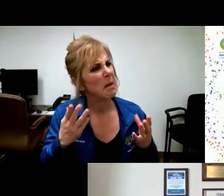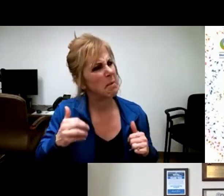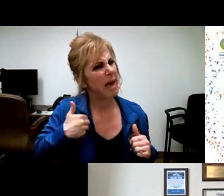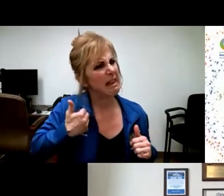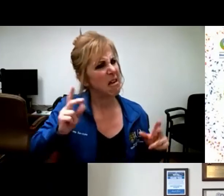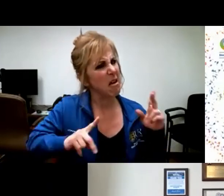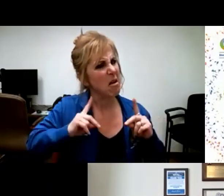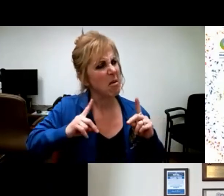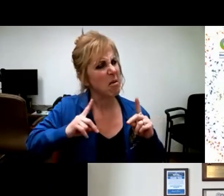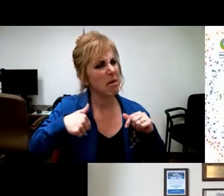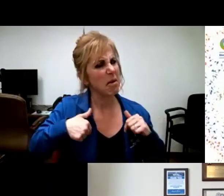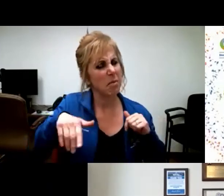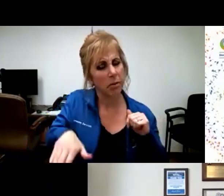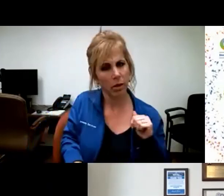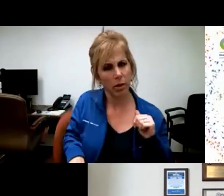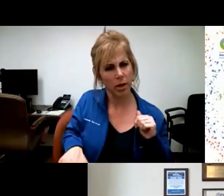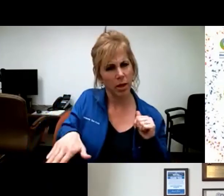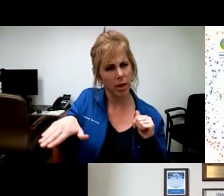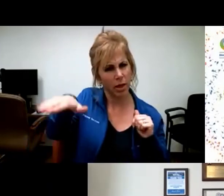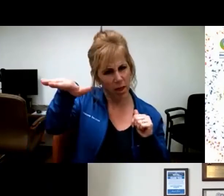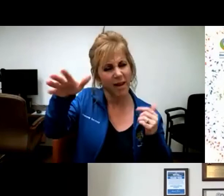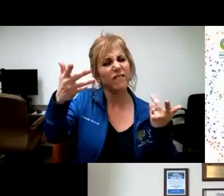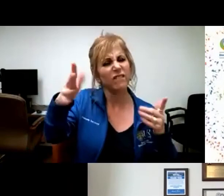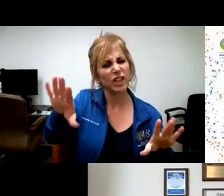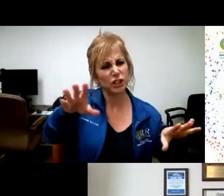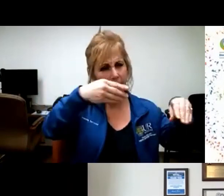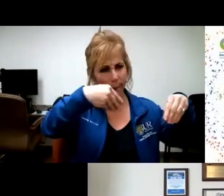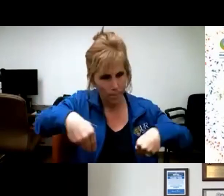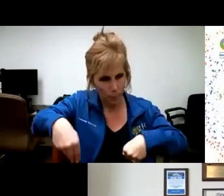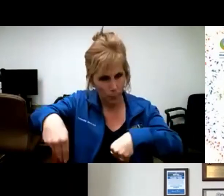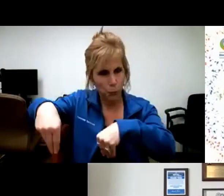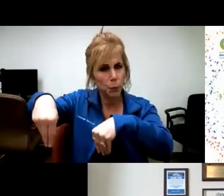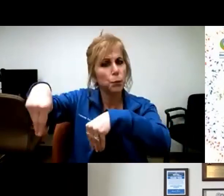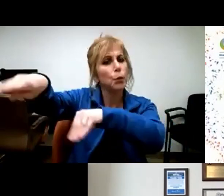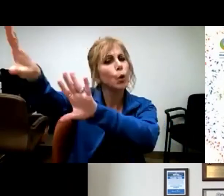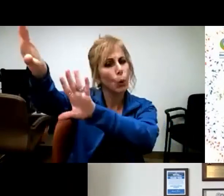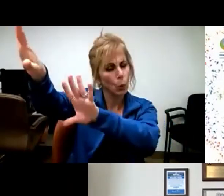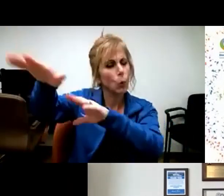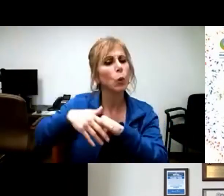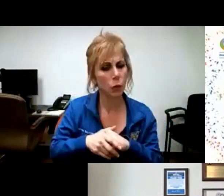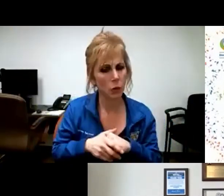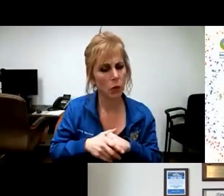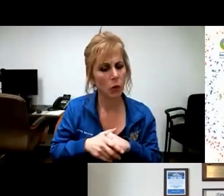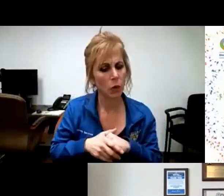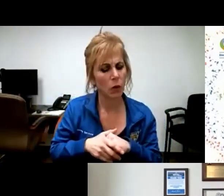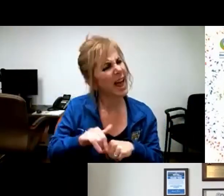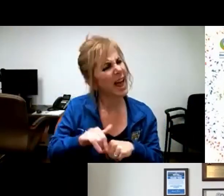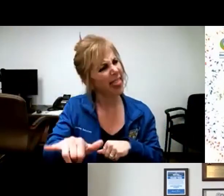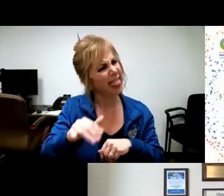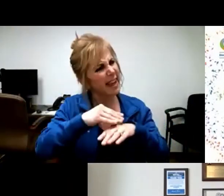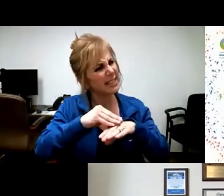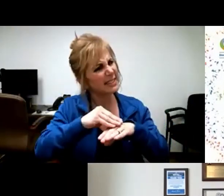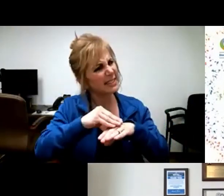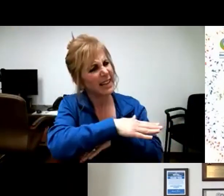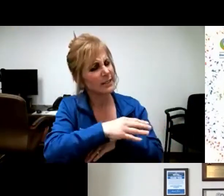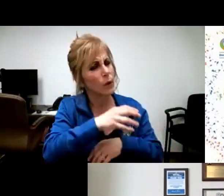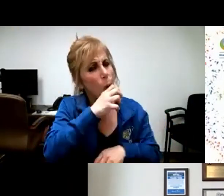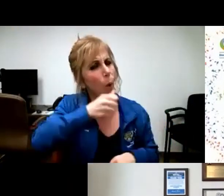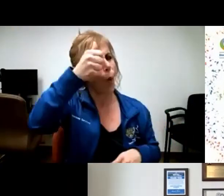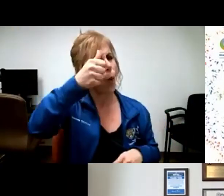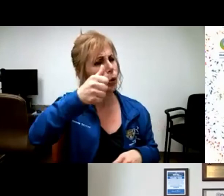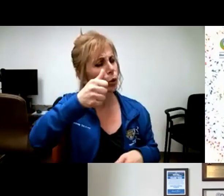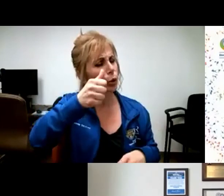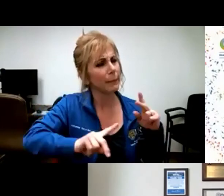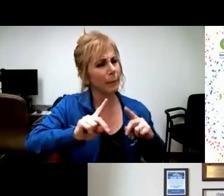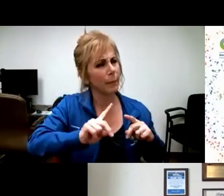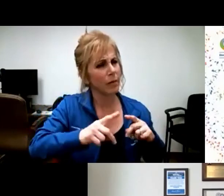Rochester and the general Wilmot catchment area has affected the care that older populations receive on their